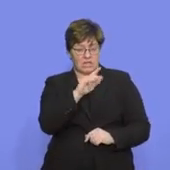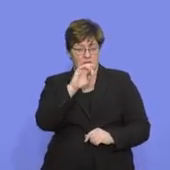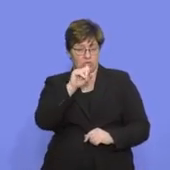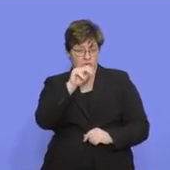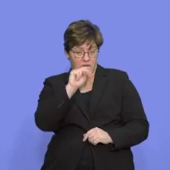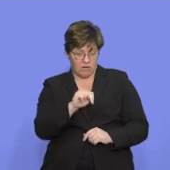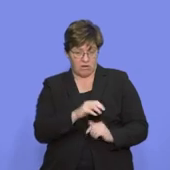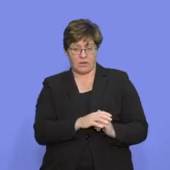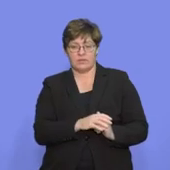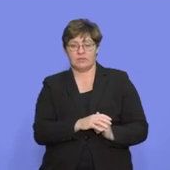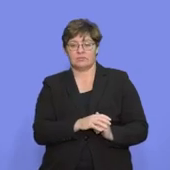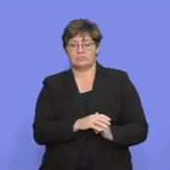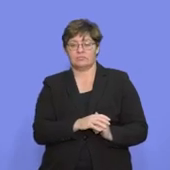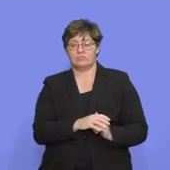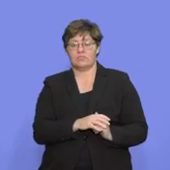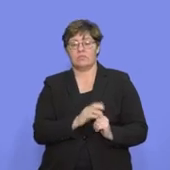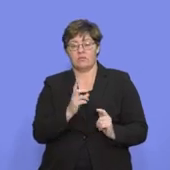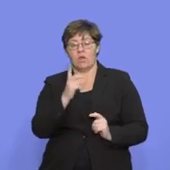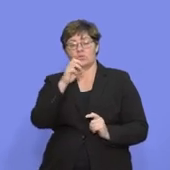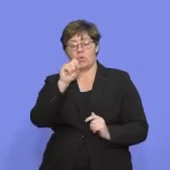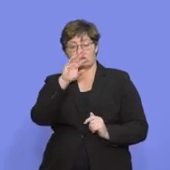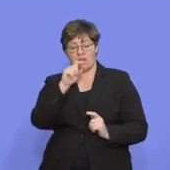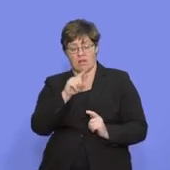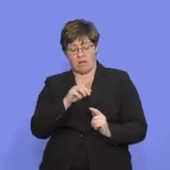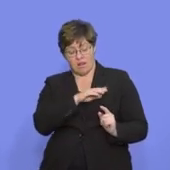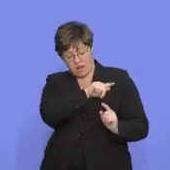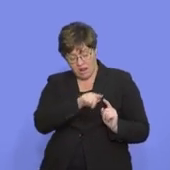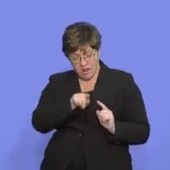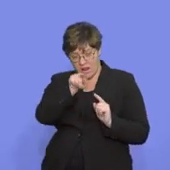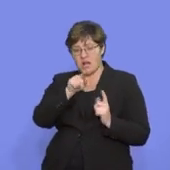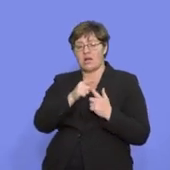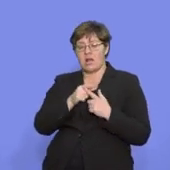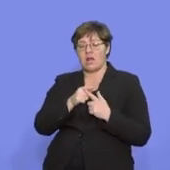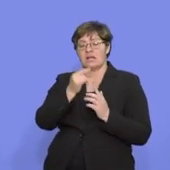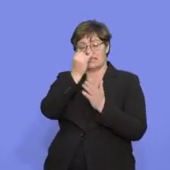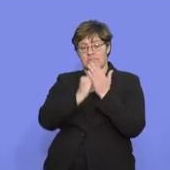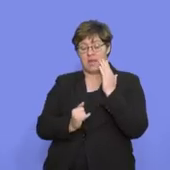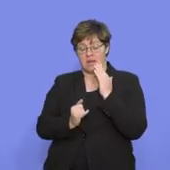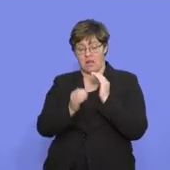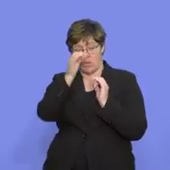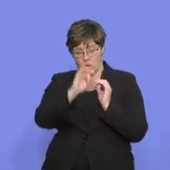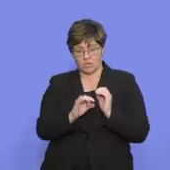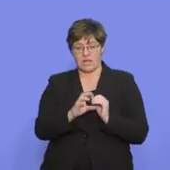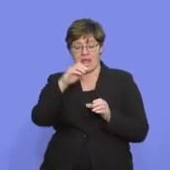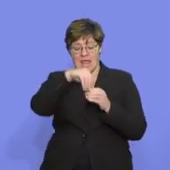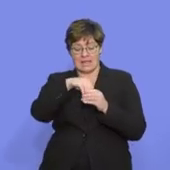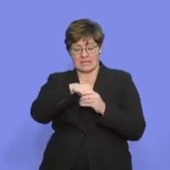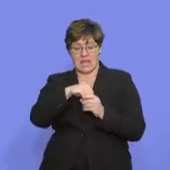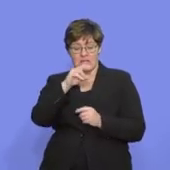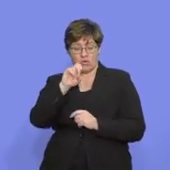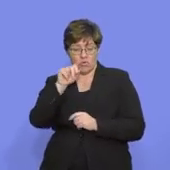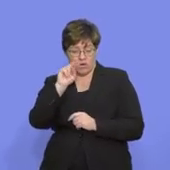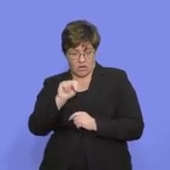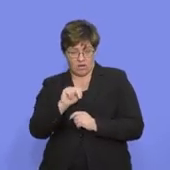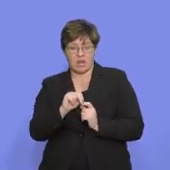neuron, the dorsal root. Then you have to go to the spinal cord, the interneuron, and remember your synaptic